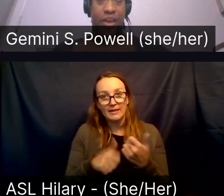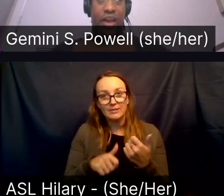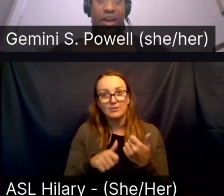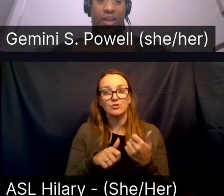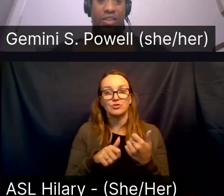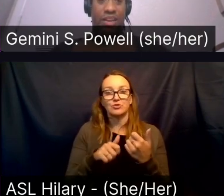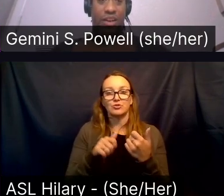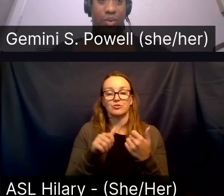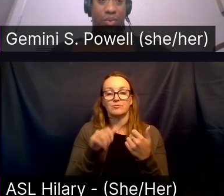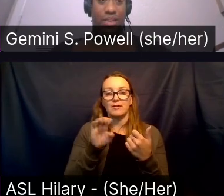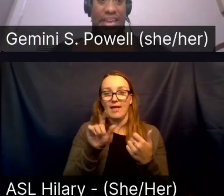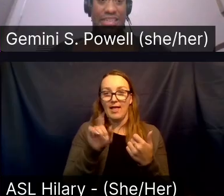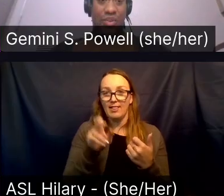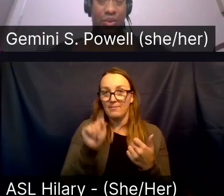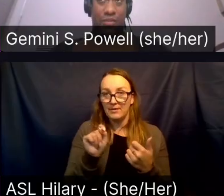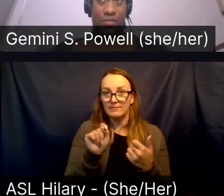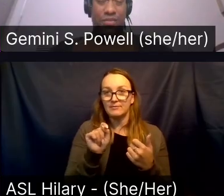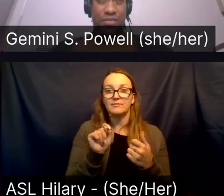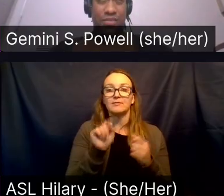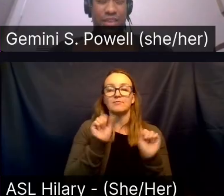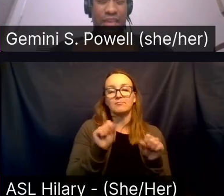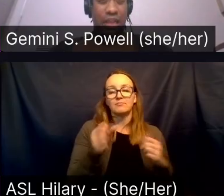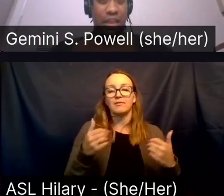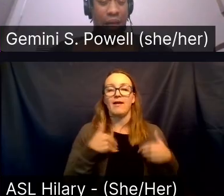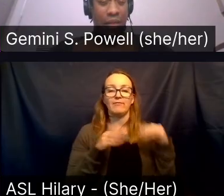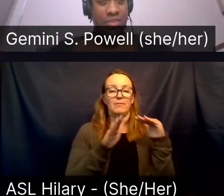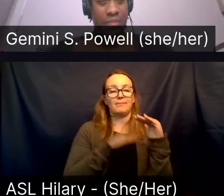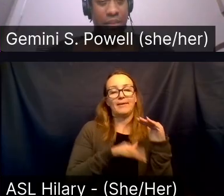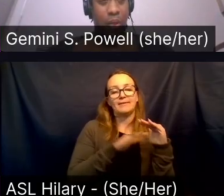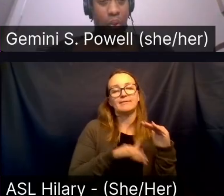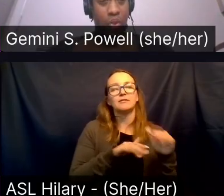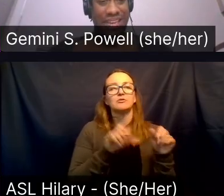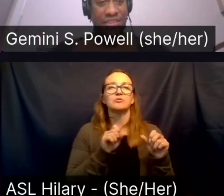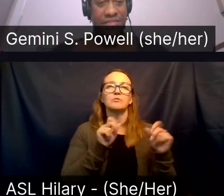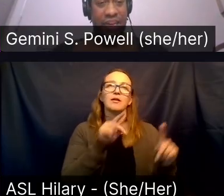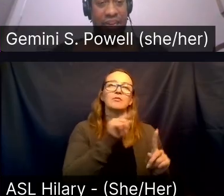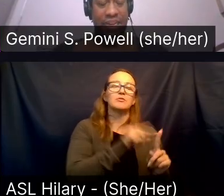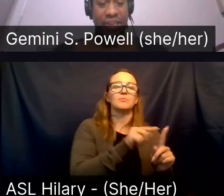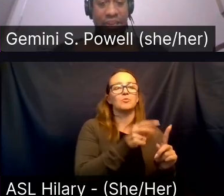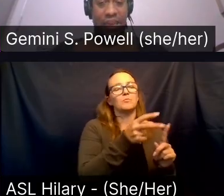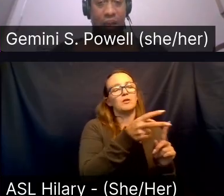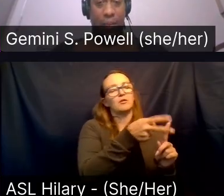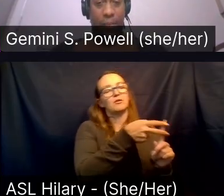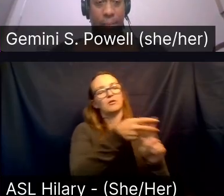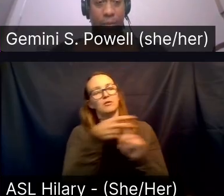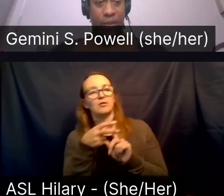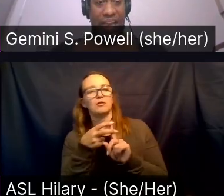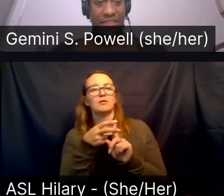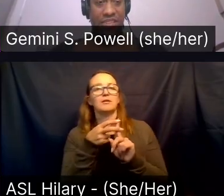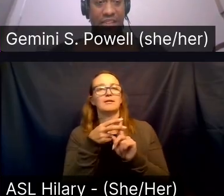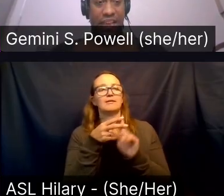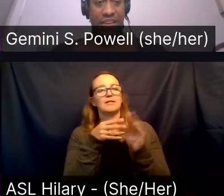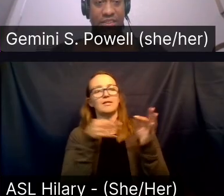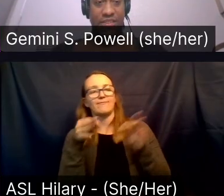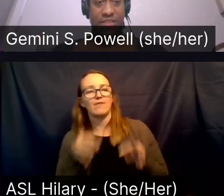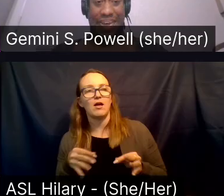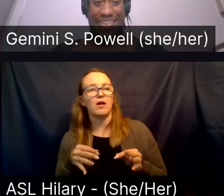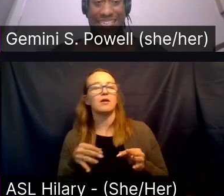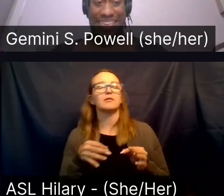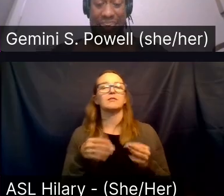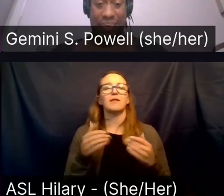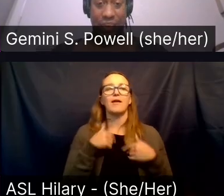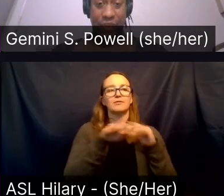basics, that sort of allow them to be pulled and defined. We have selectors